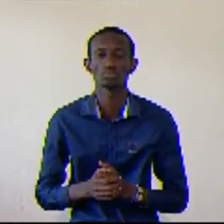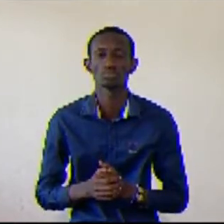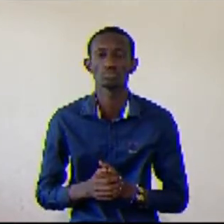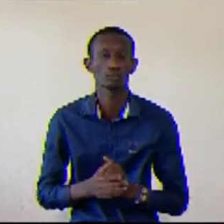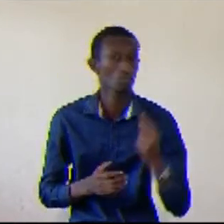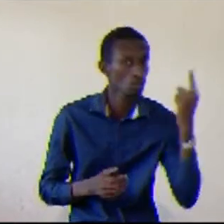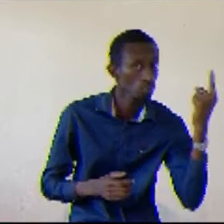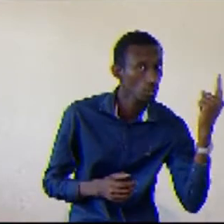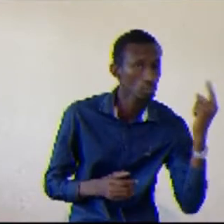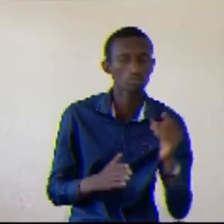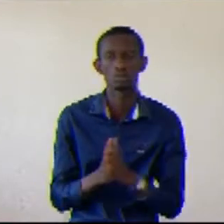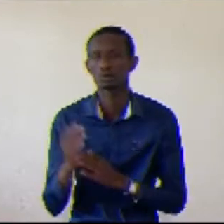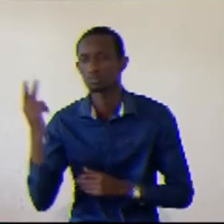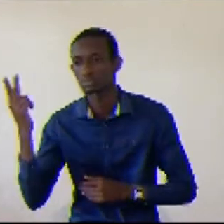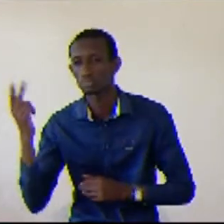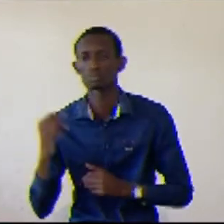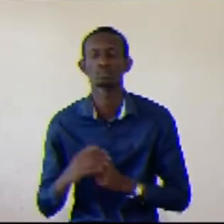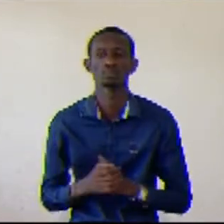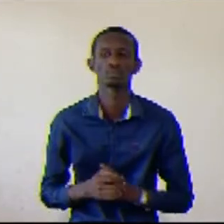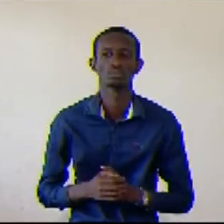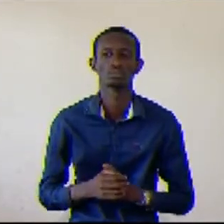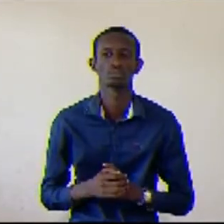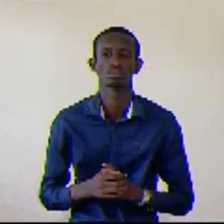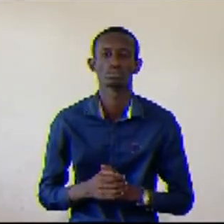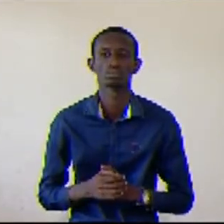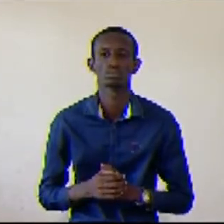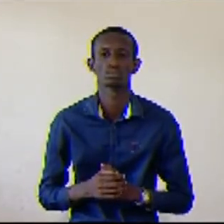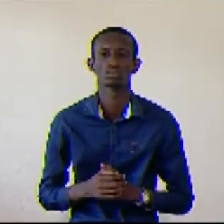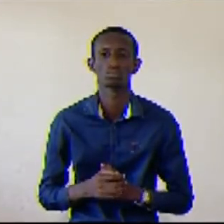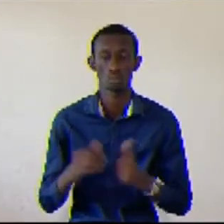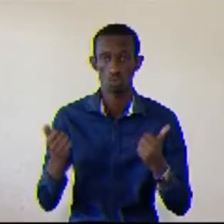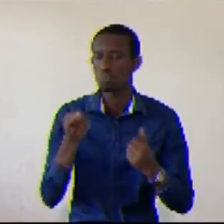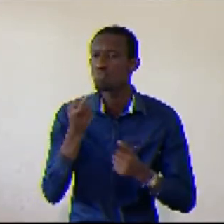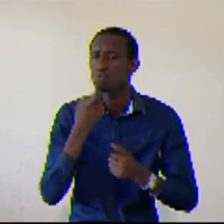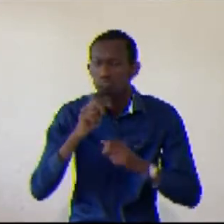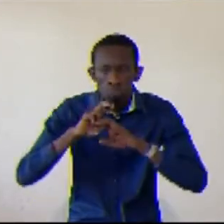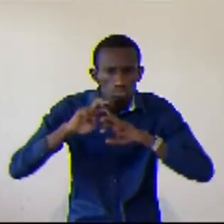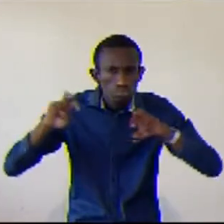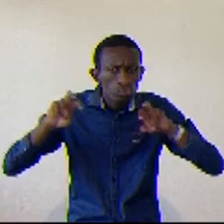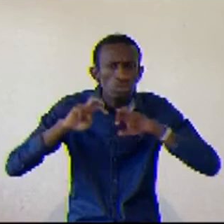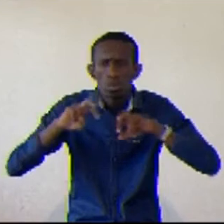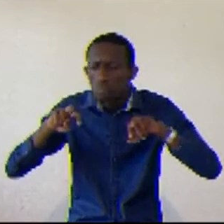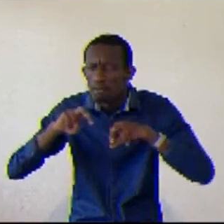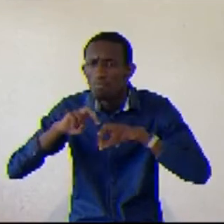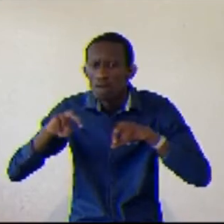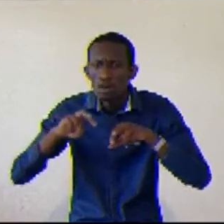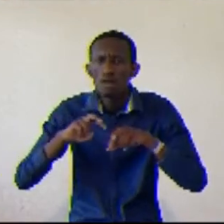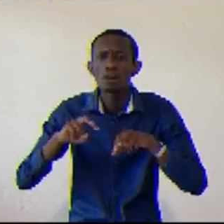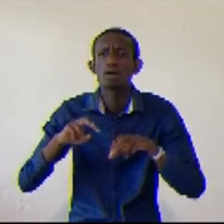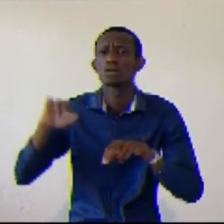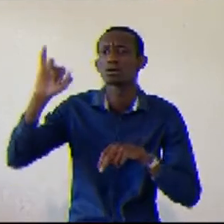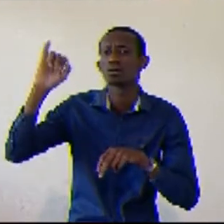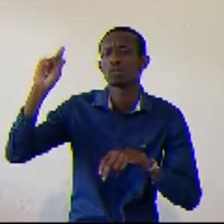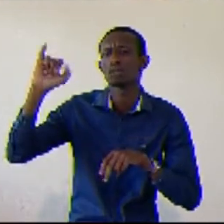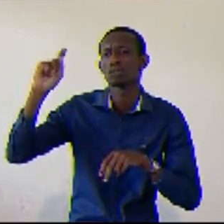1 and 2. So we're going to find the initial approximation to that root using